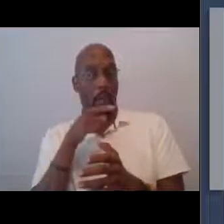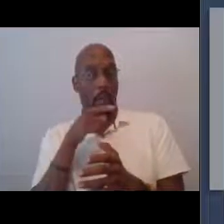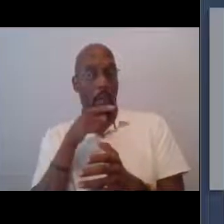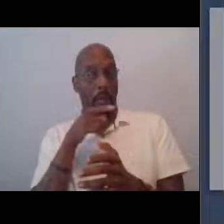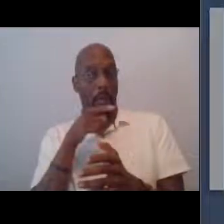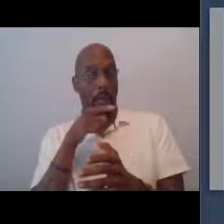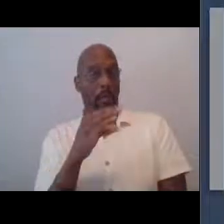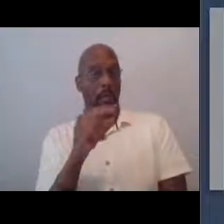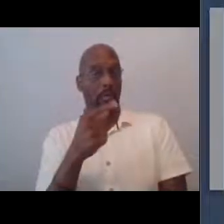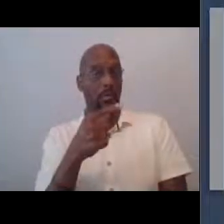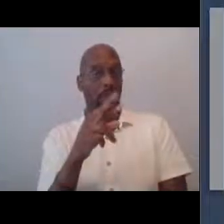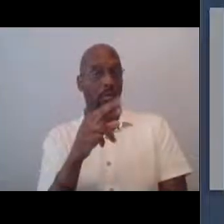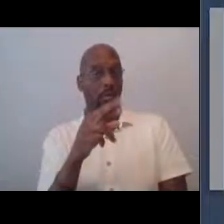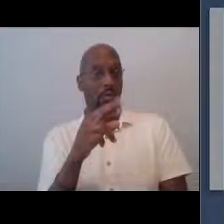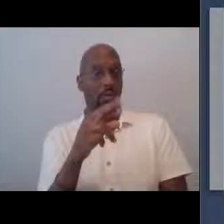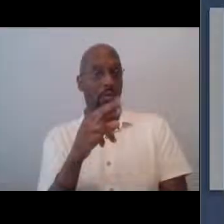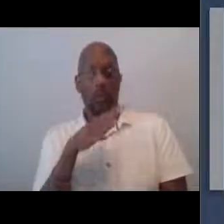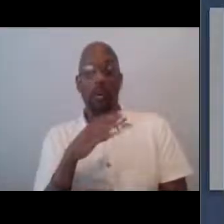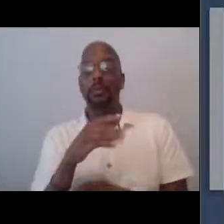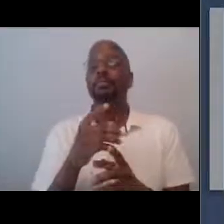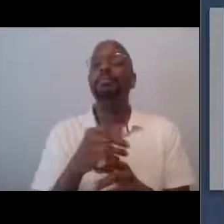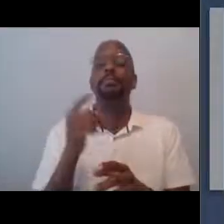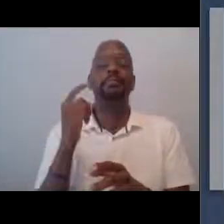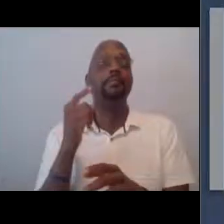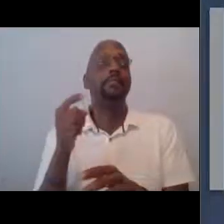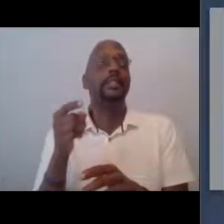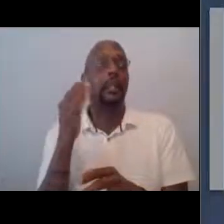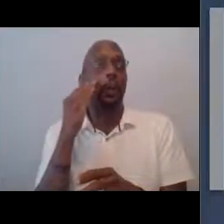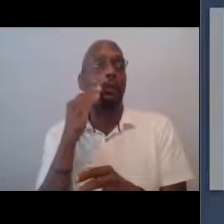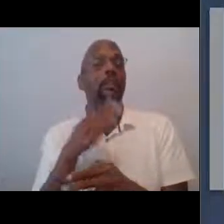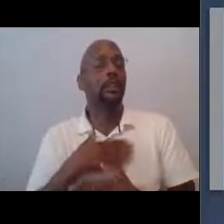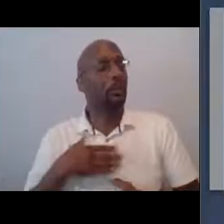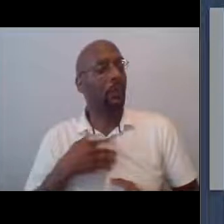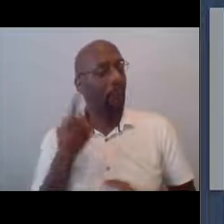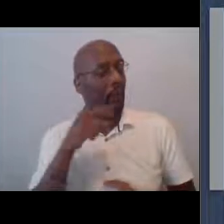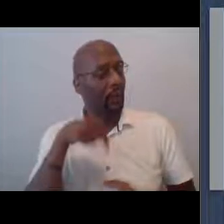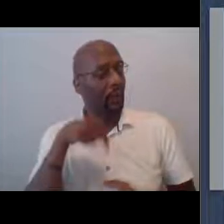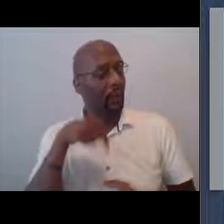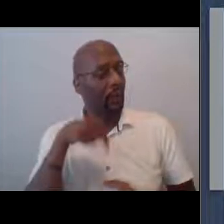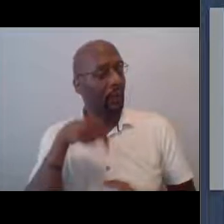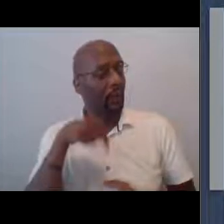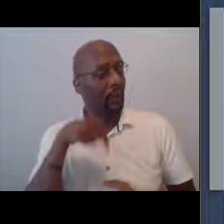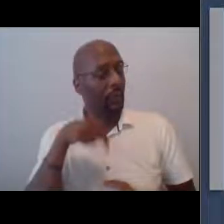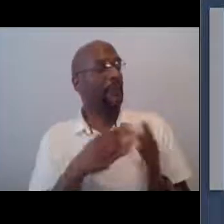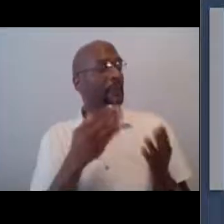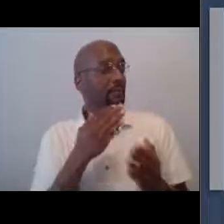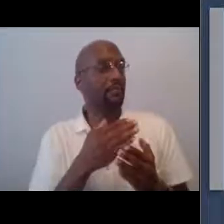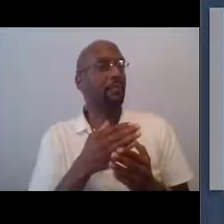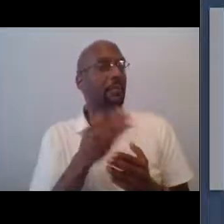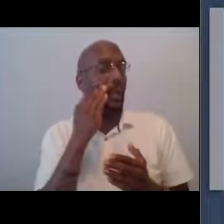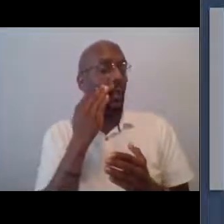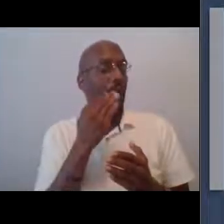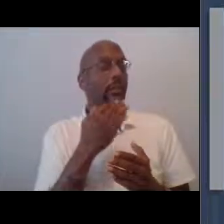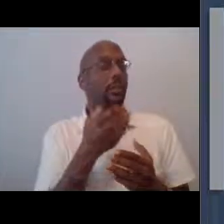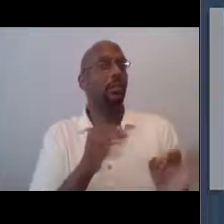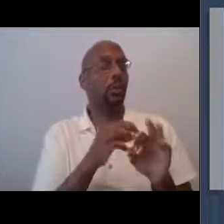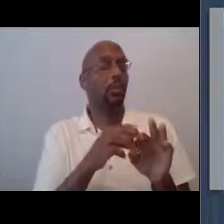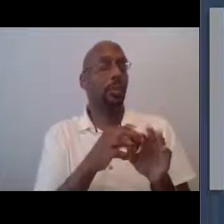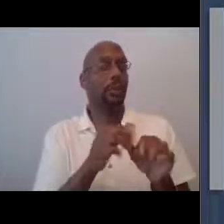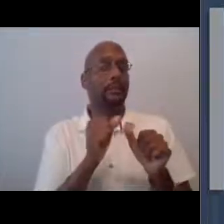update today, and she's very grateful for this commission and for having ongoing dialogue to see what we can